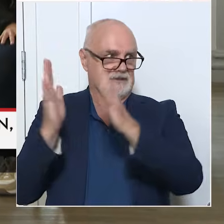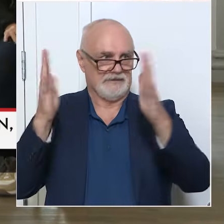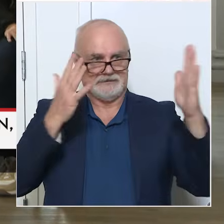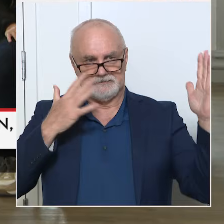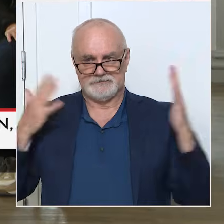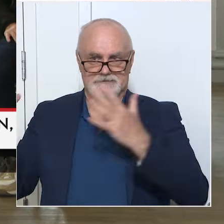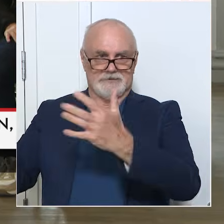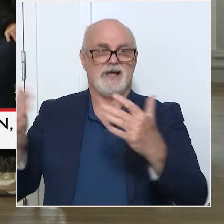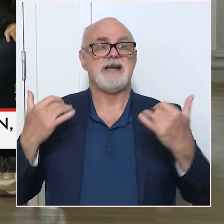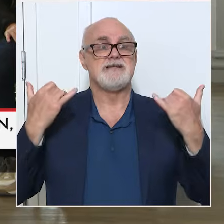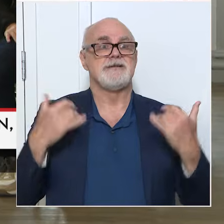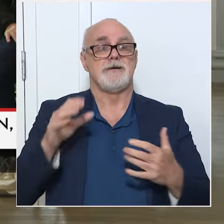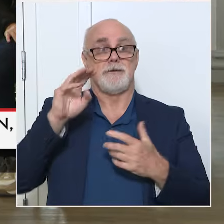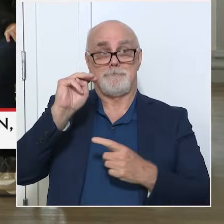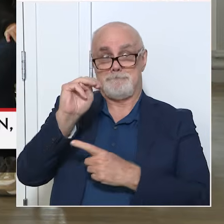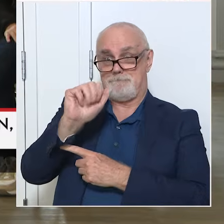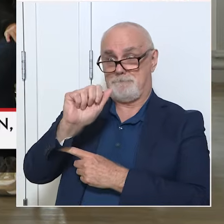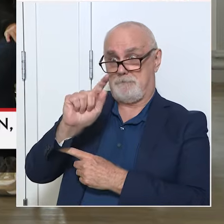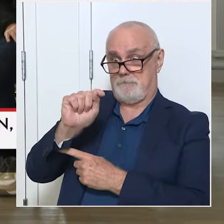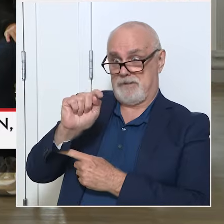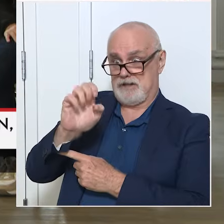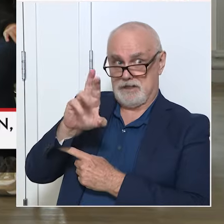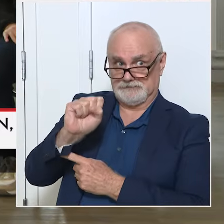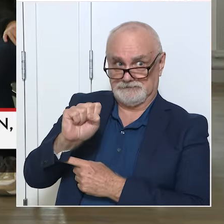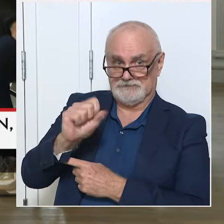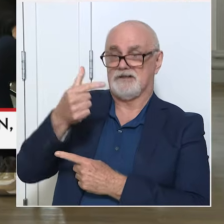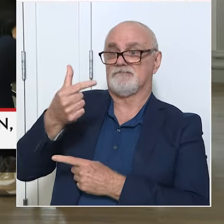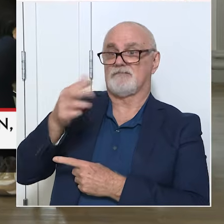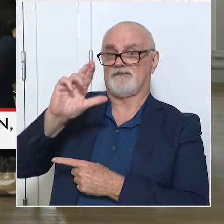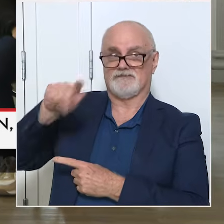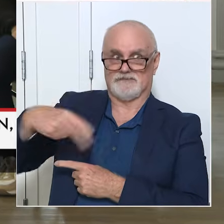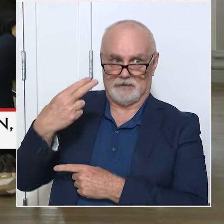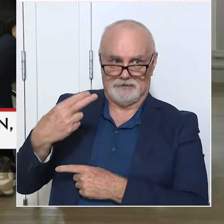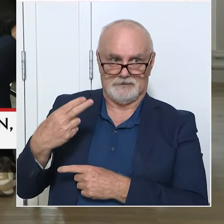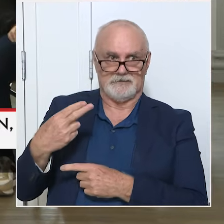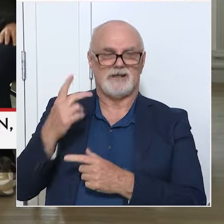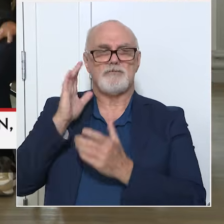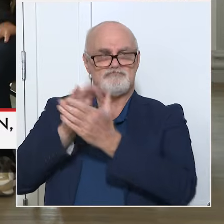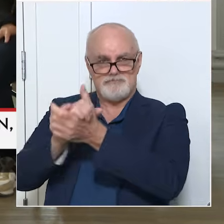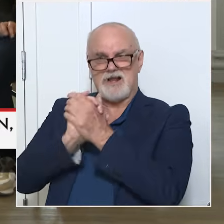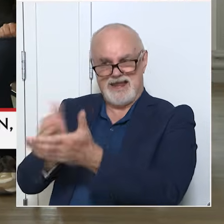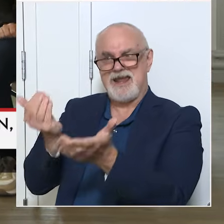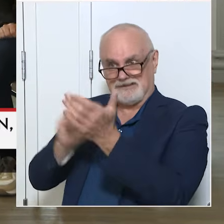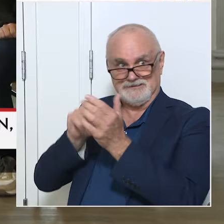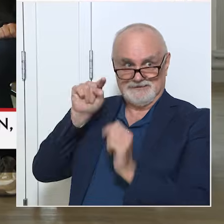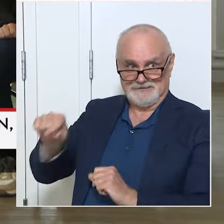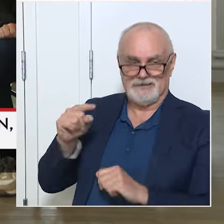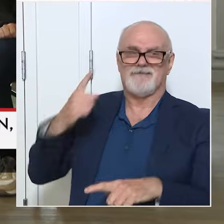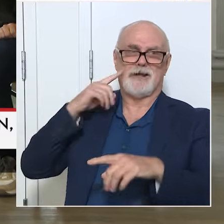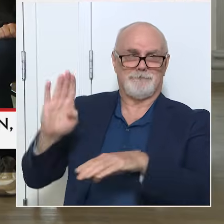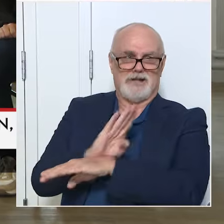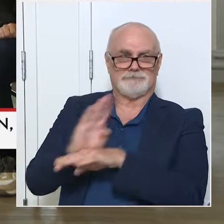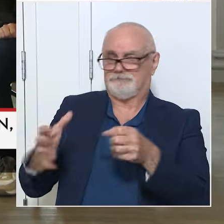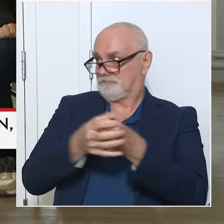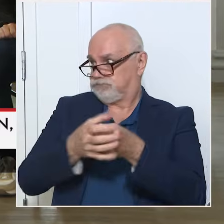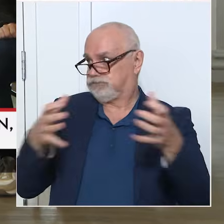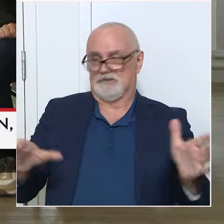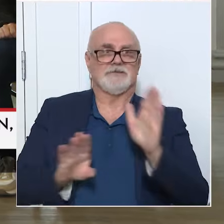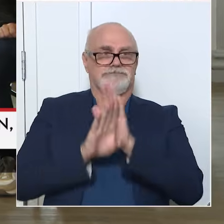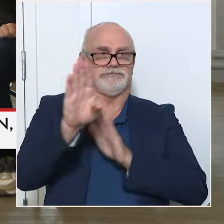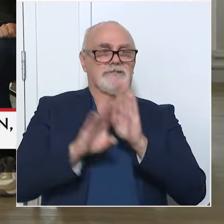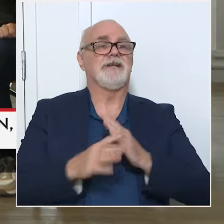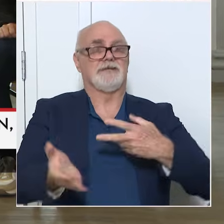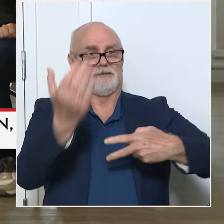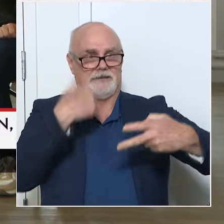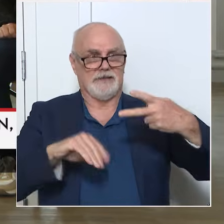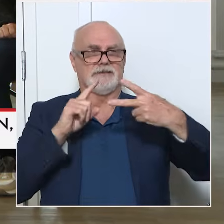Matters Graph, who you met earlier. Mark, congratulations again for your business expansion. And Solar